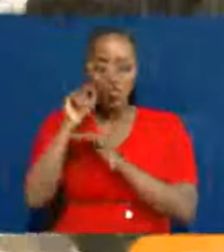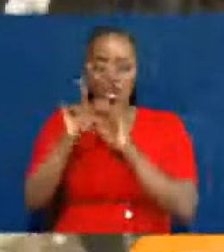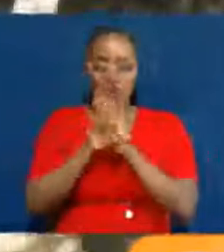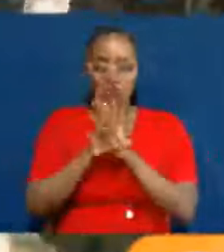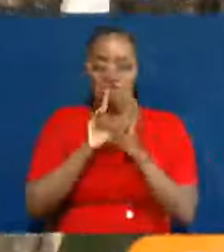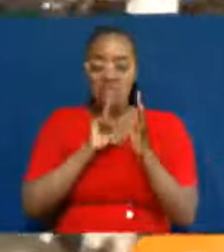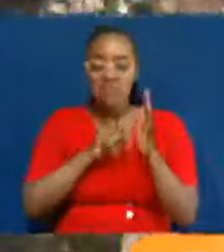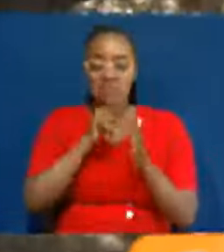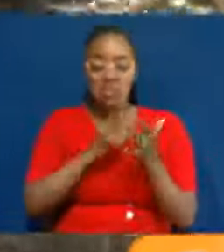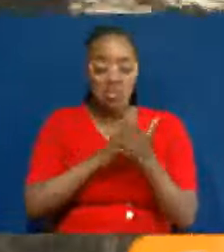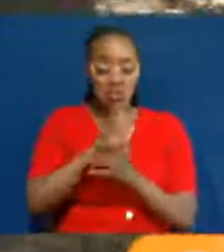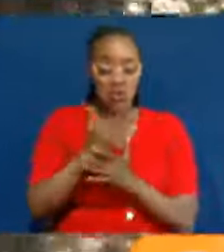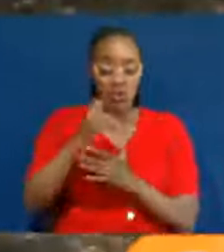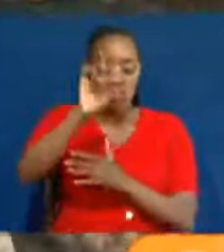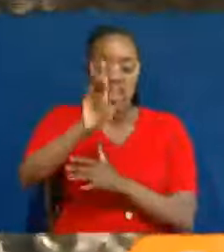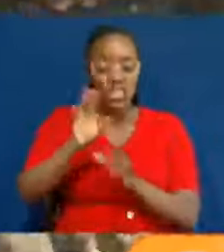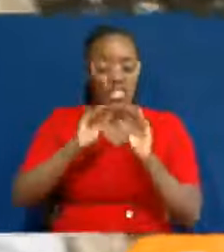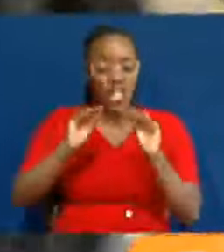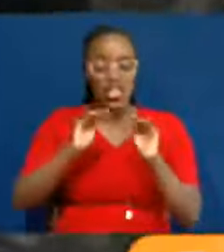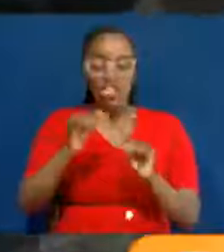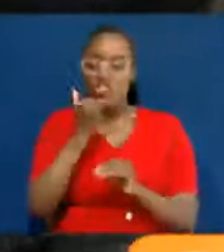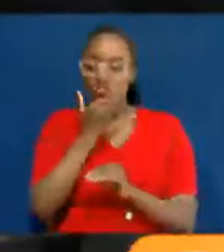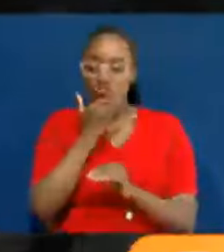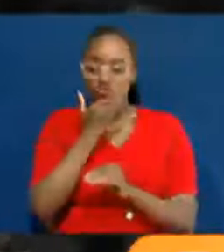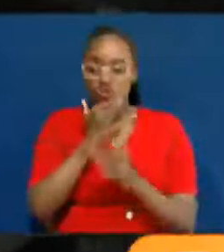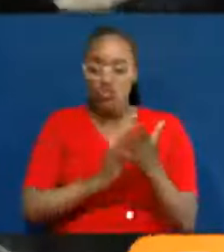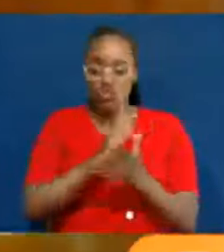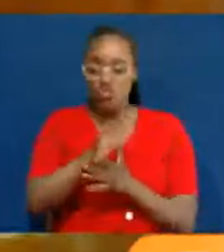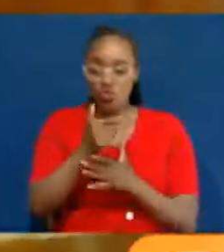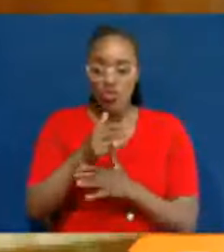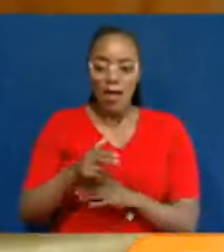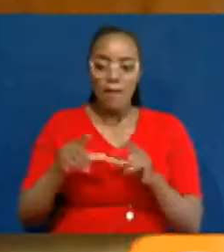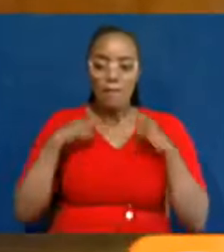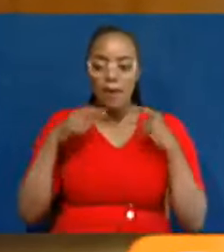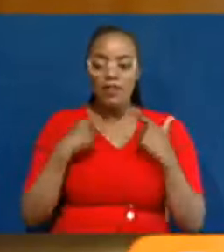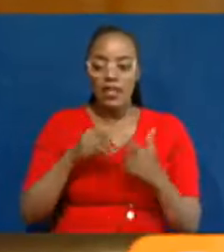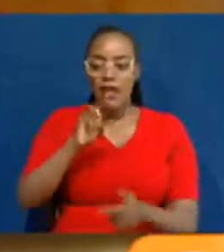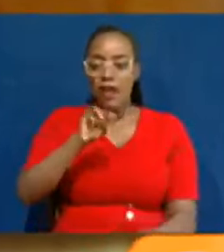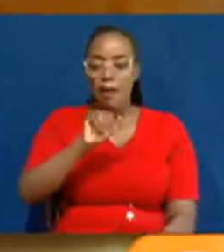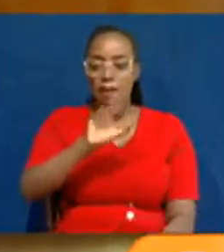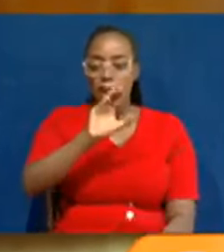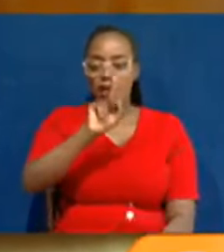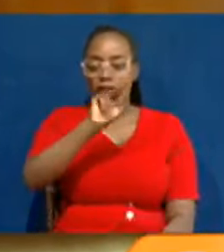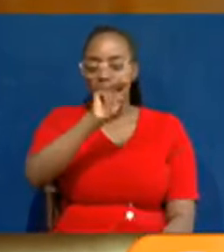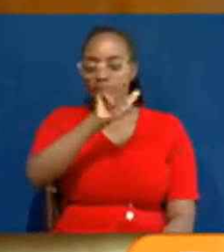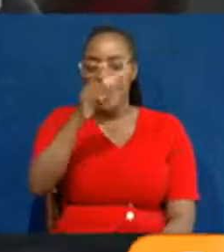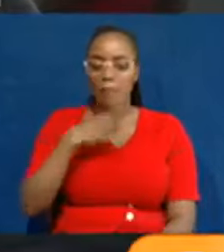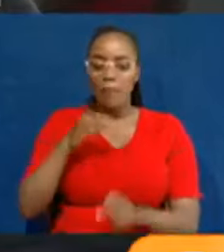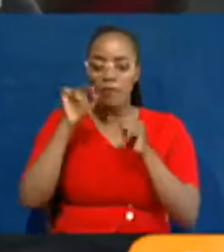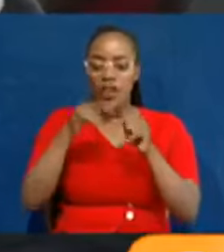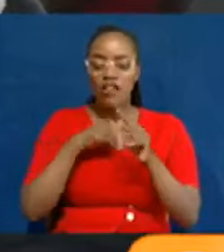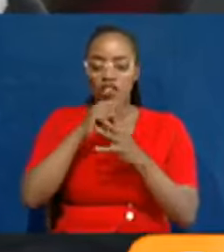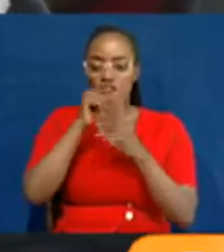Forest were not as a result of religious indoctrination by the man of cloth. Mckenzie and his co-accused are facing four other